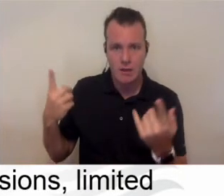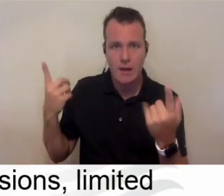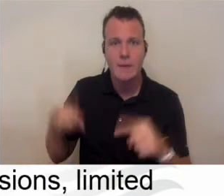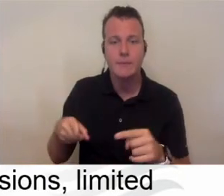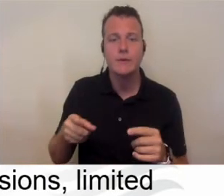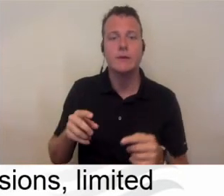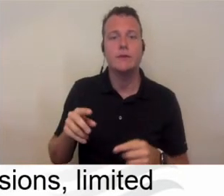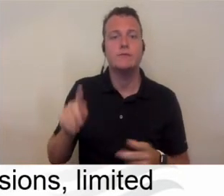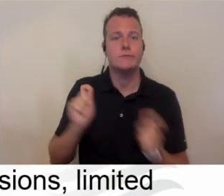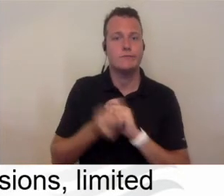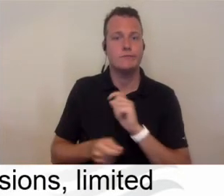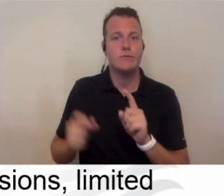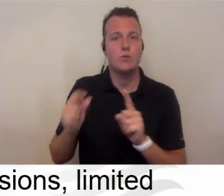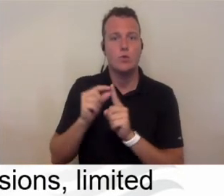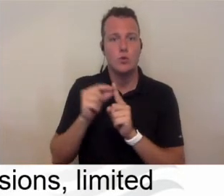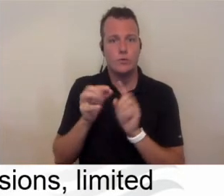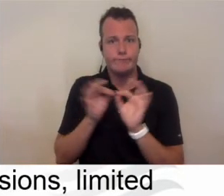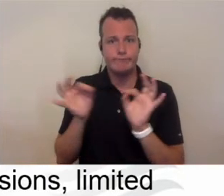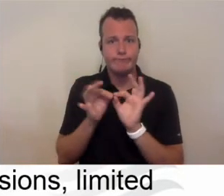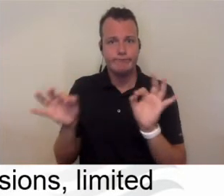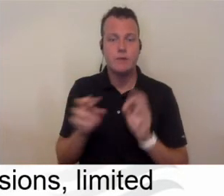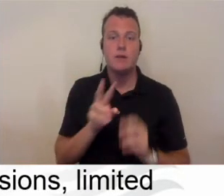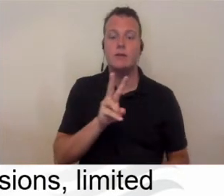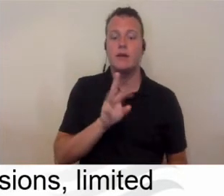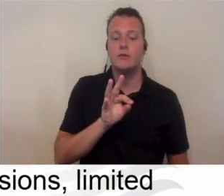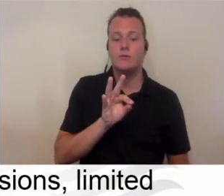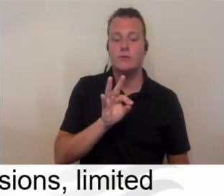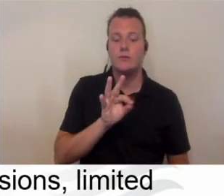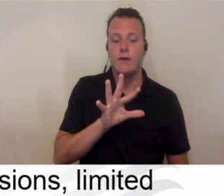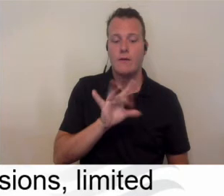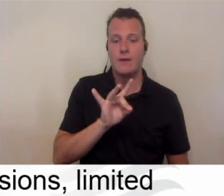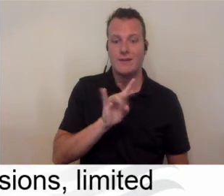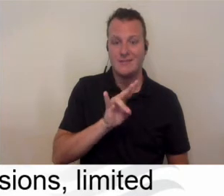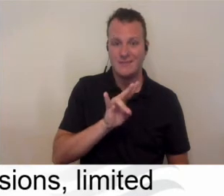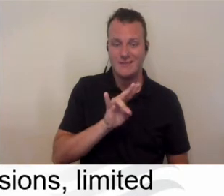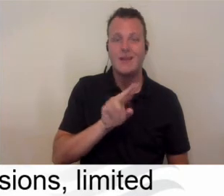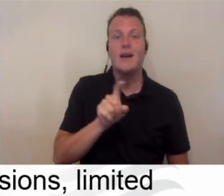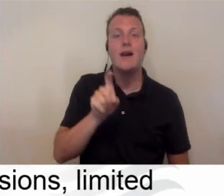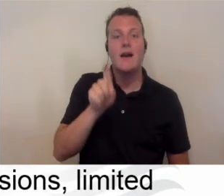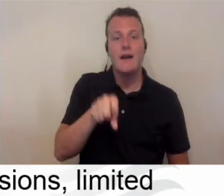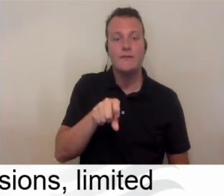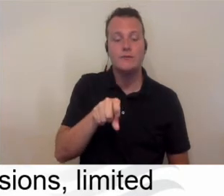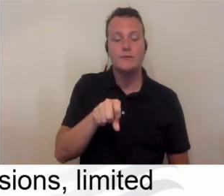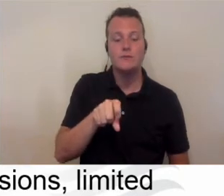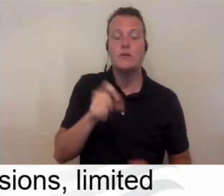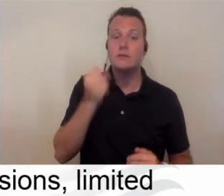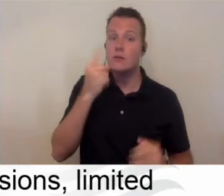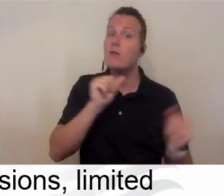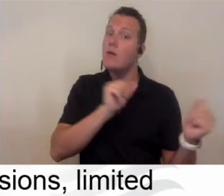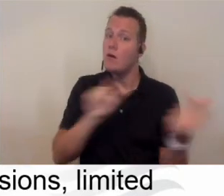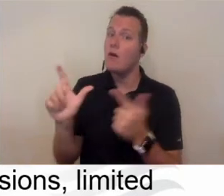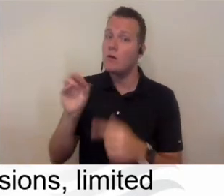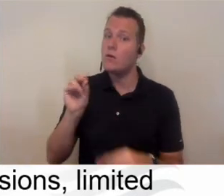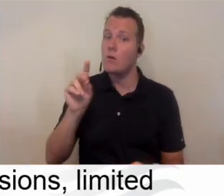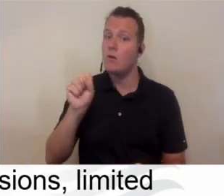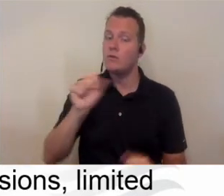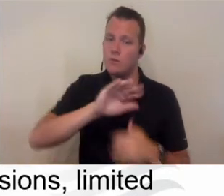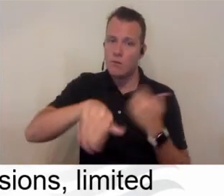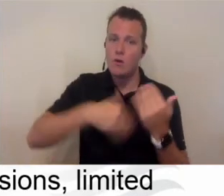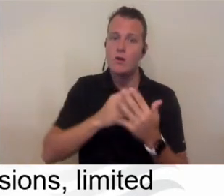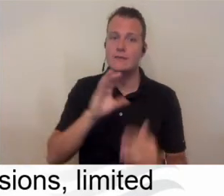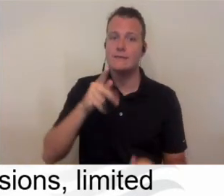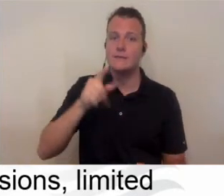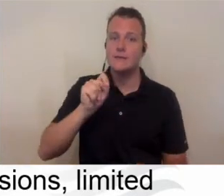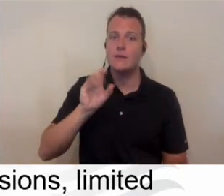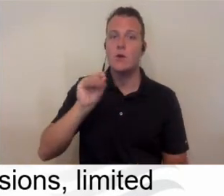and with 92587, you have to do 3, and all our codes, all the CPT codes are